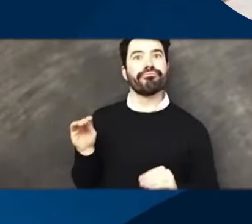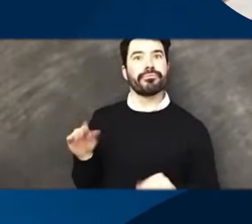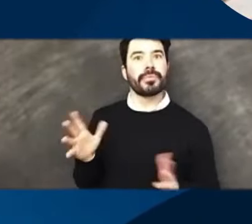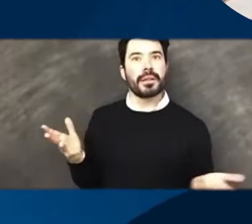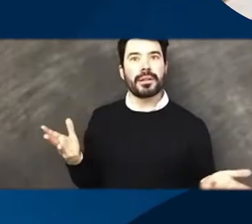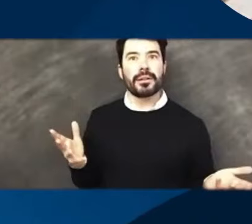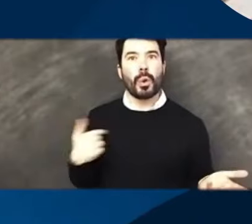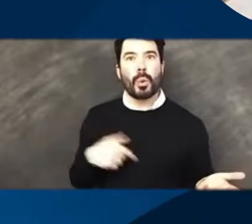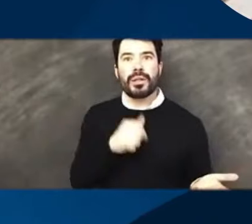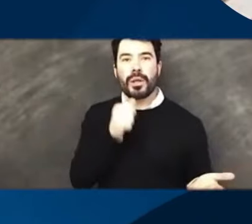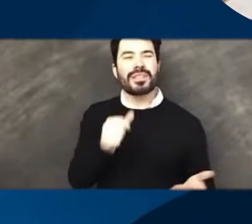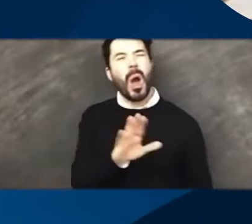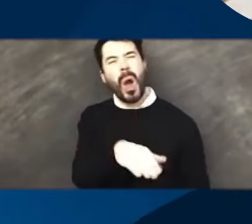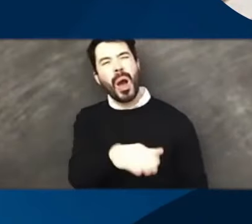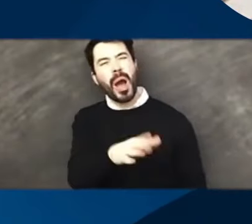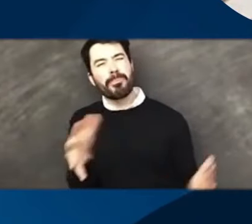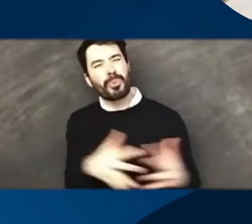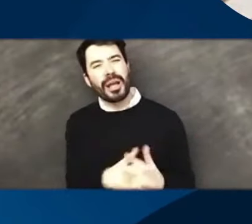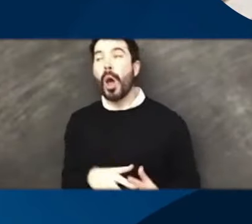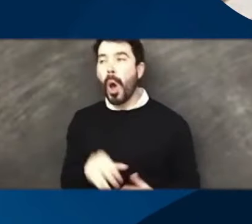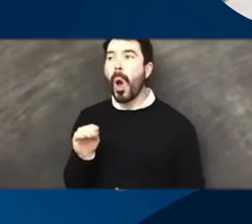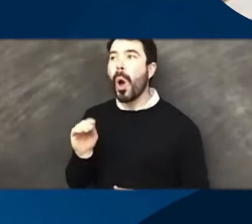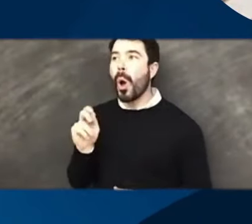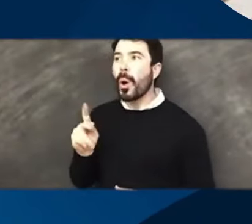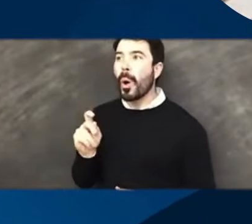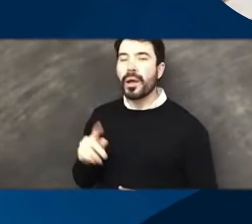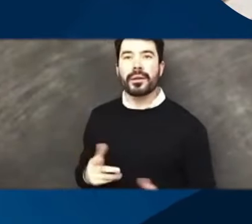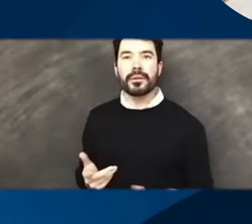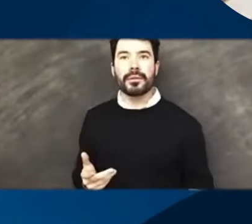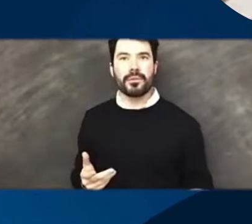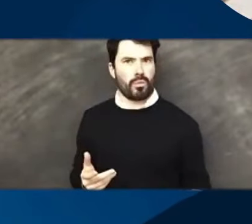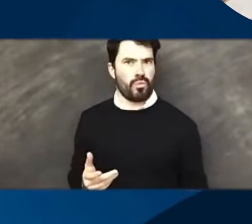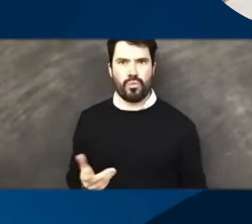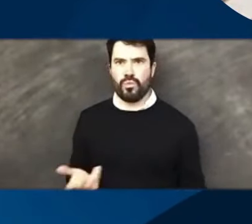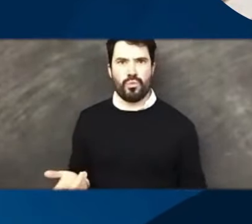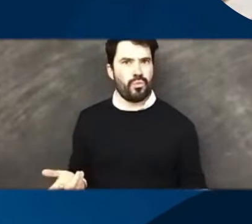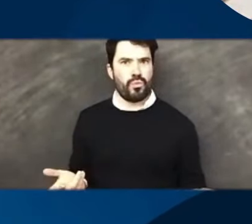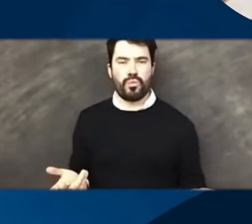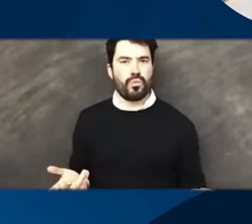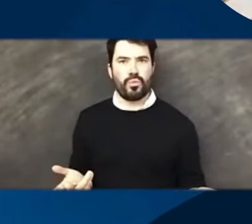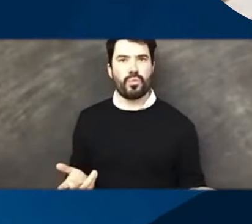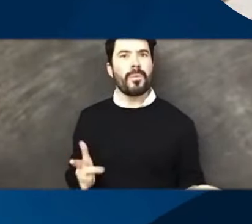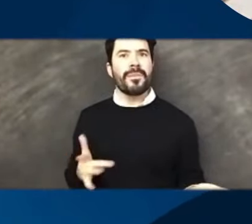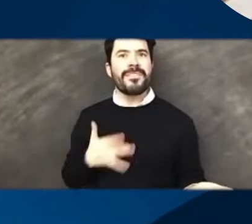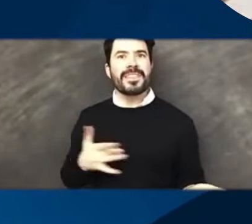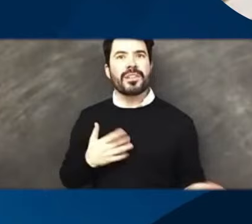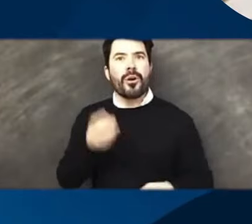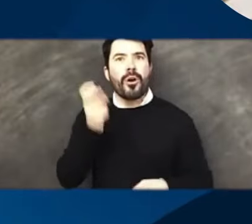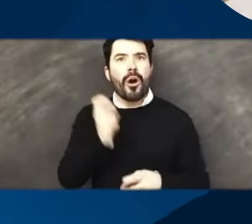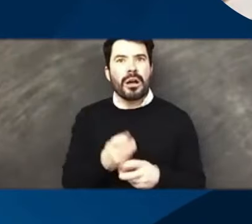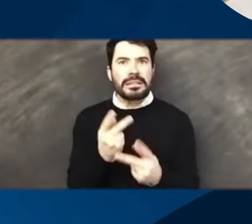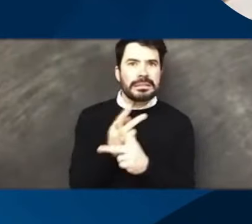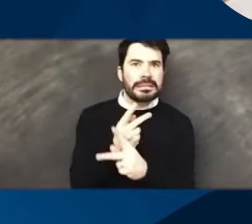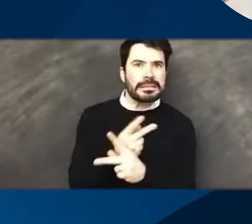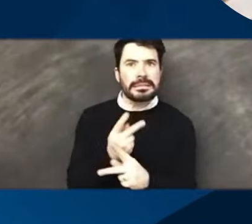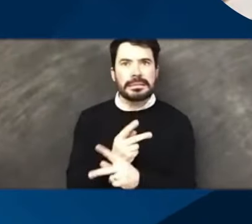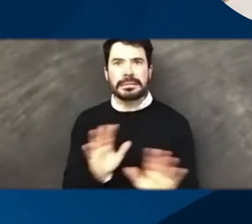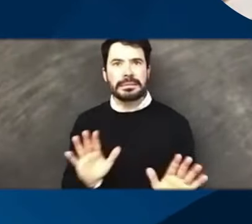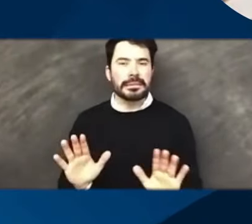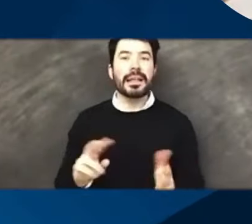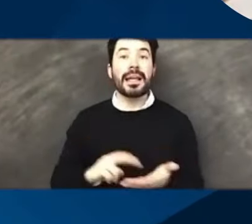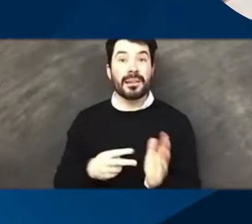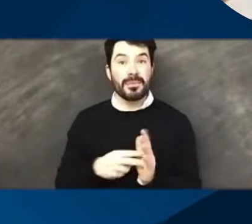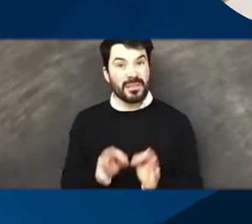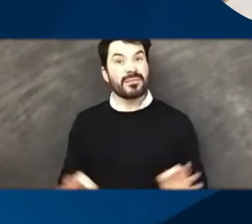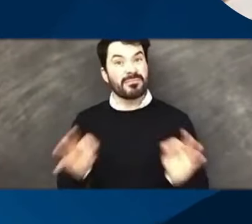that's just because you're pregnant. But because the symptoms can be difficult to differentiate, it's real important to contact your